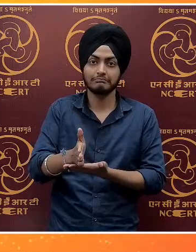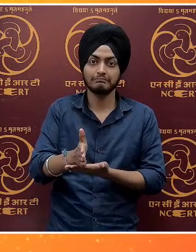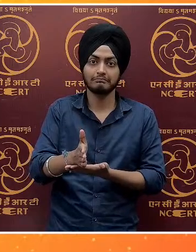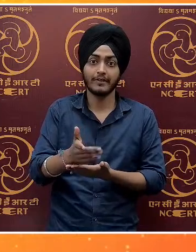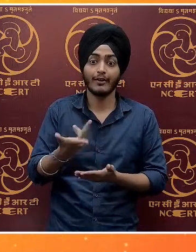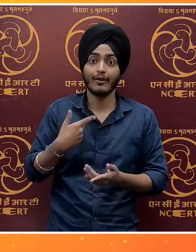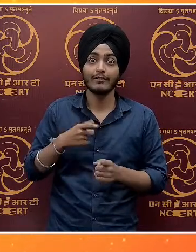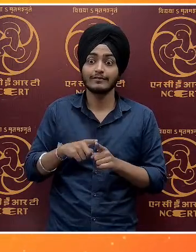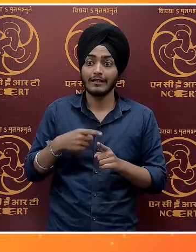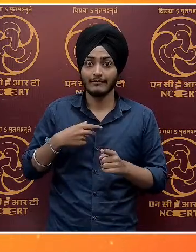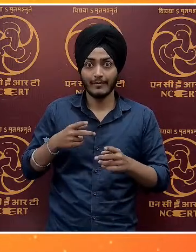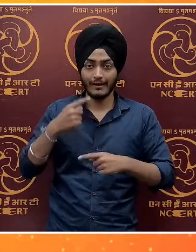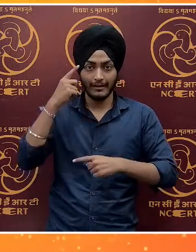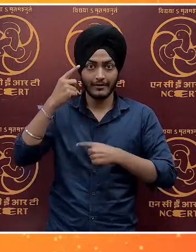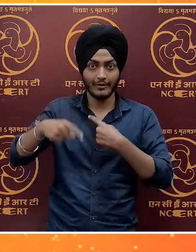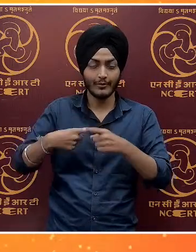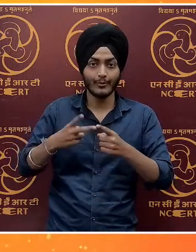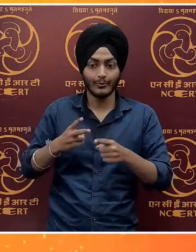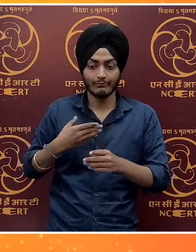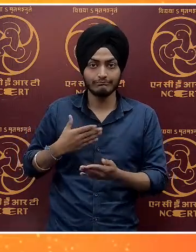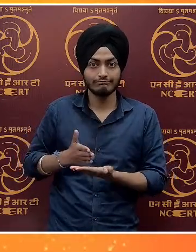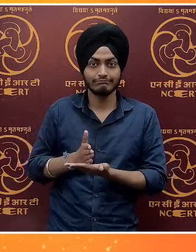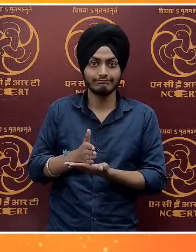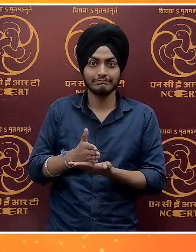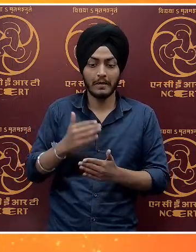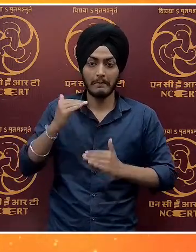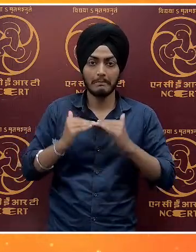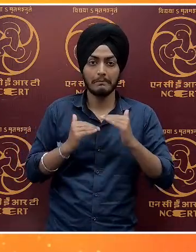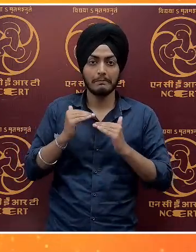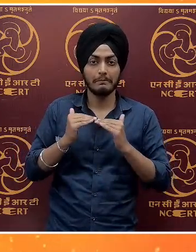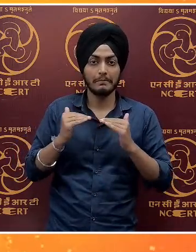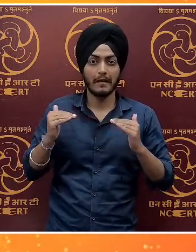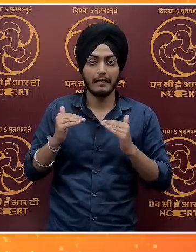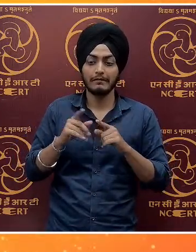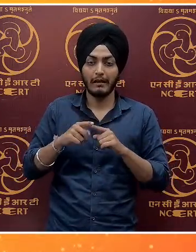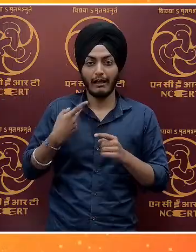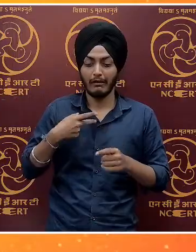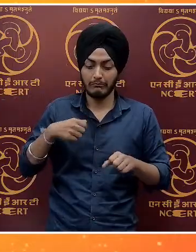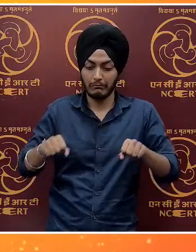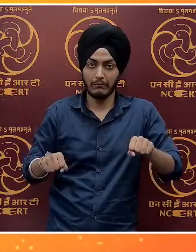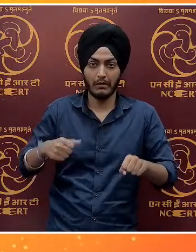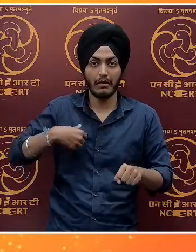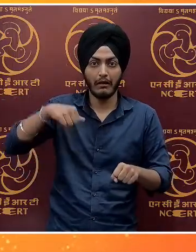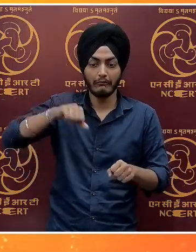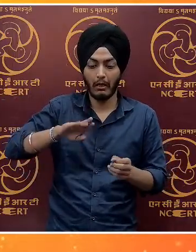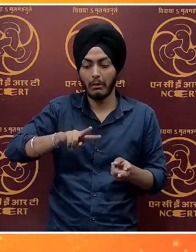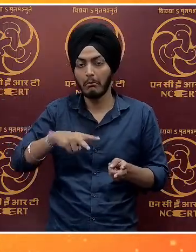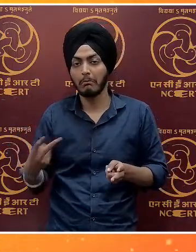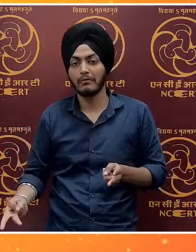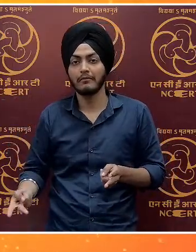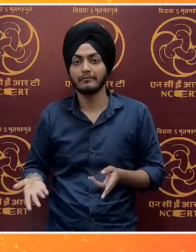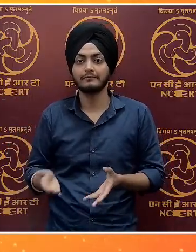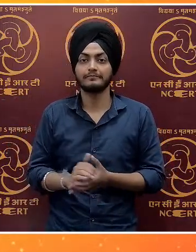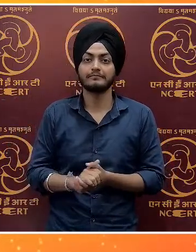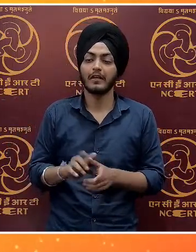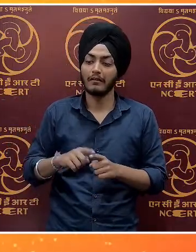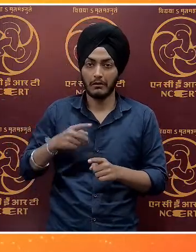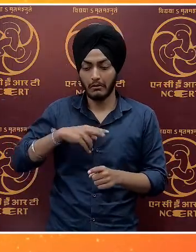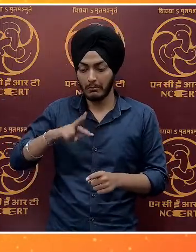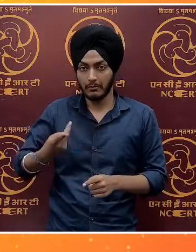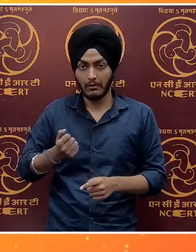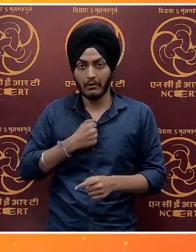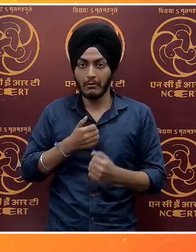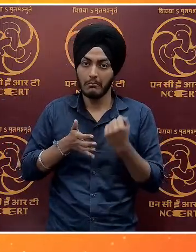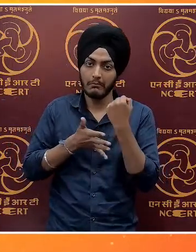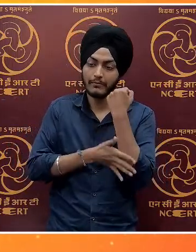to keep the balance while riding the bicycle. Otherwise you will fall down. And you will hurt others and yourself too. Yes, do you